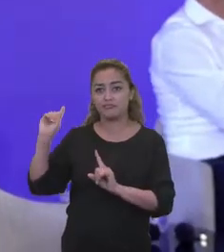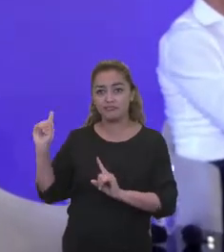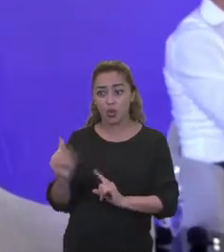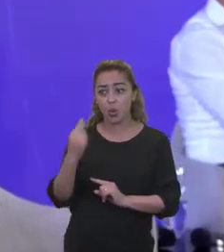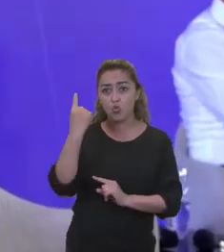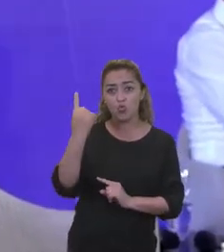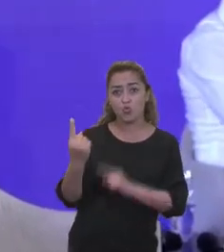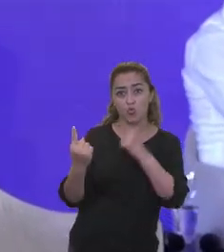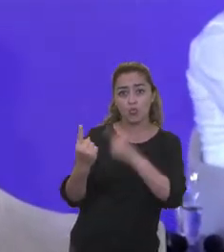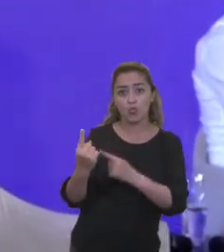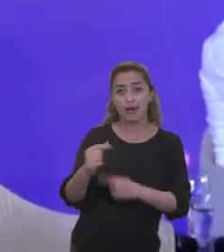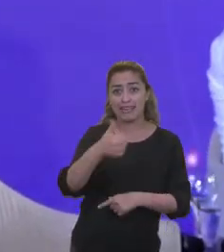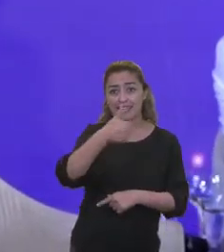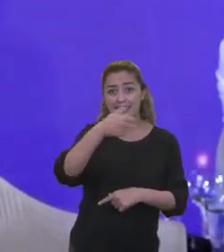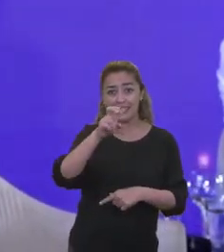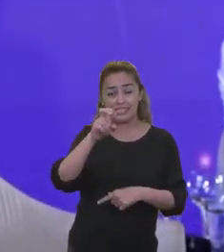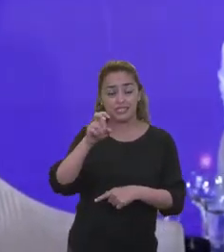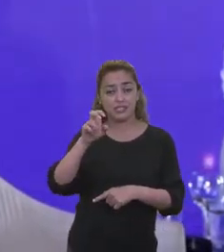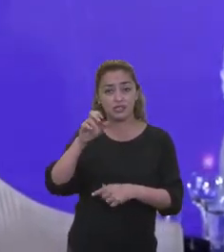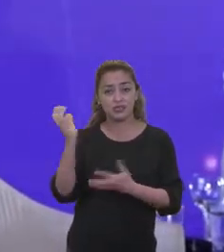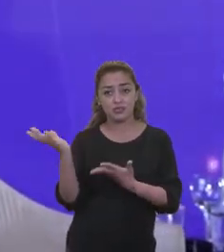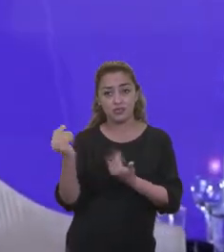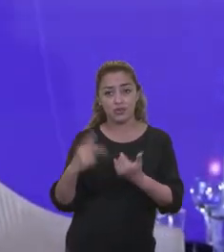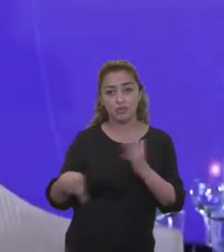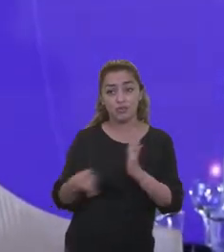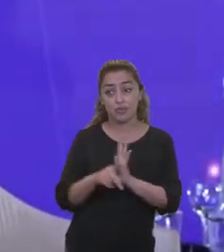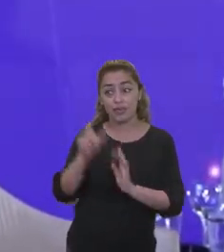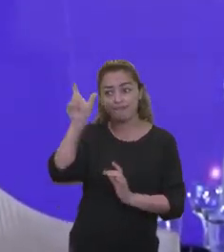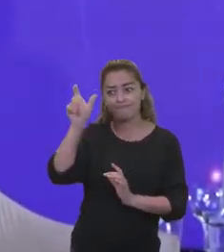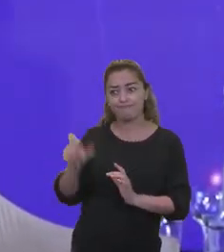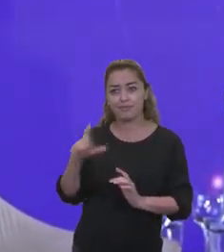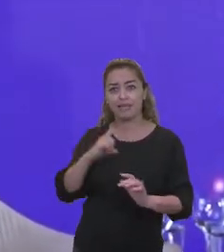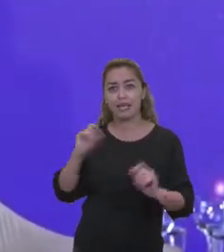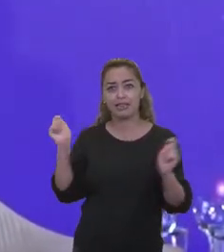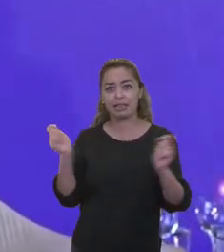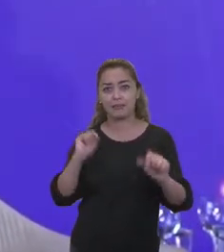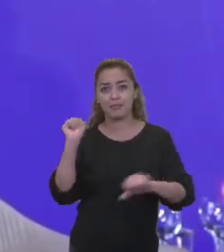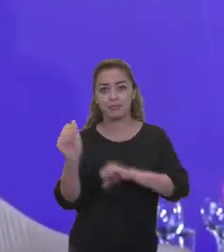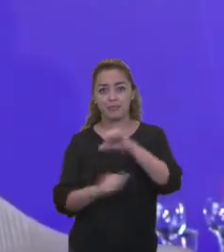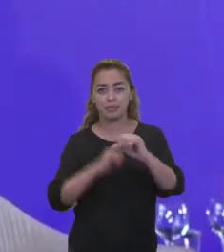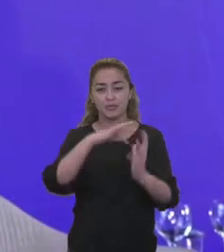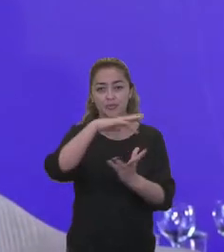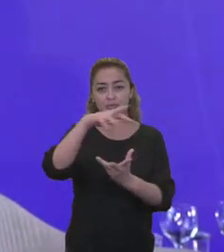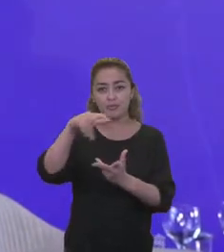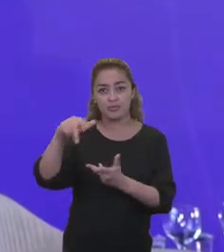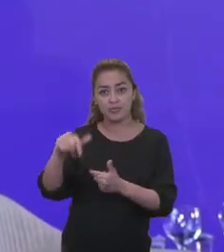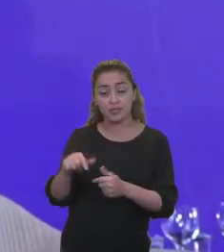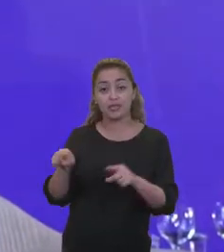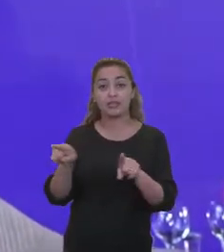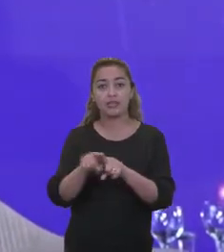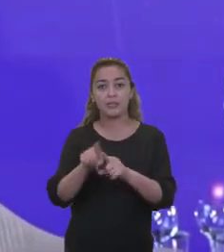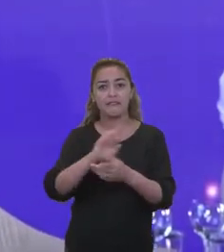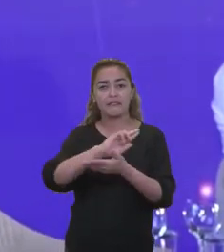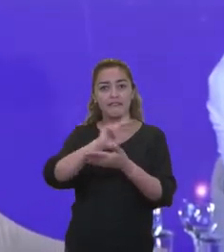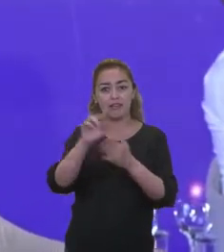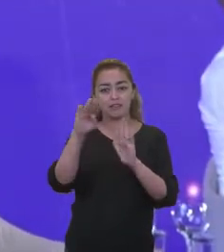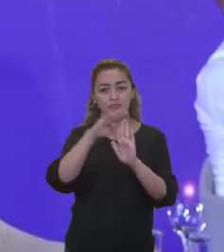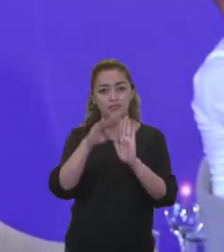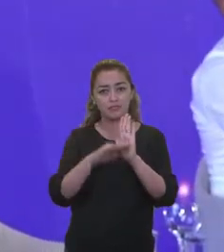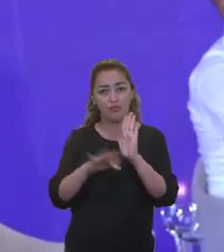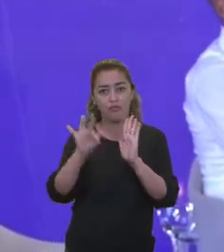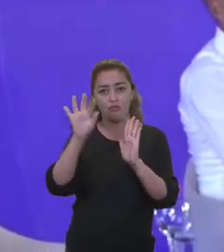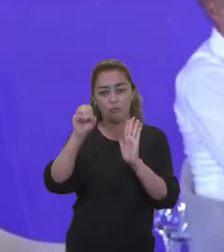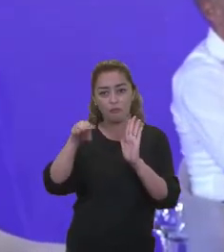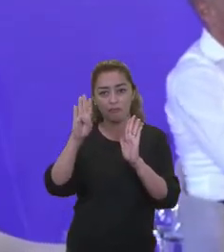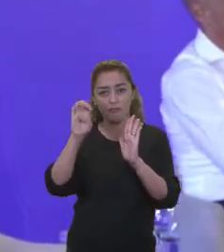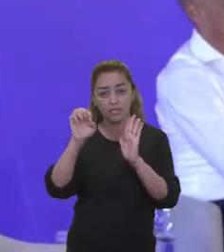by the World Economic Forum one of the Brazilian young people can change the world, and part of Global Shapers, and also in the list.